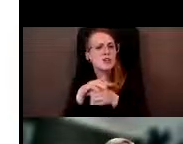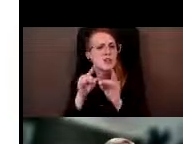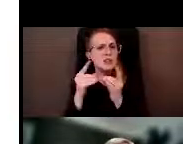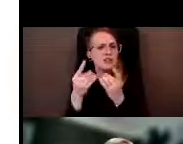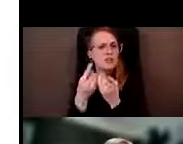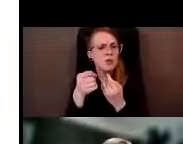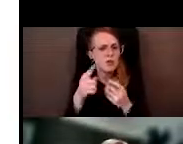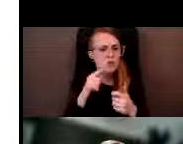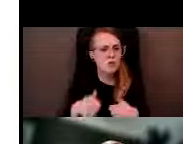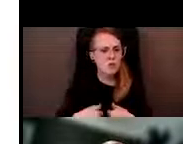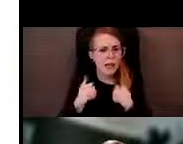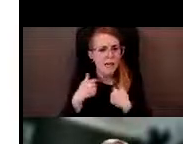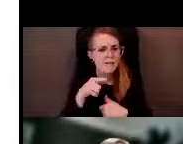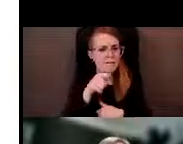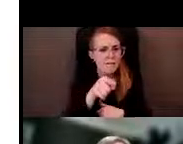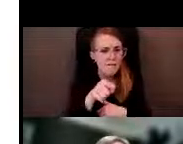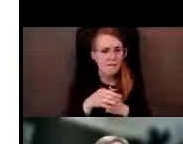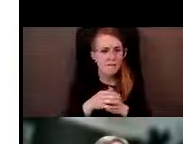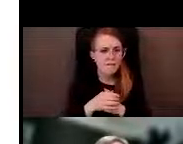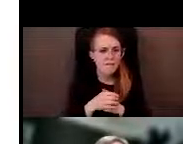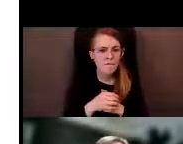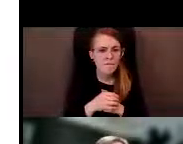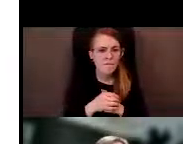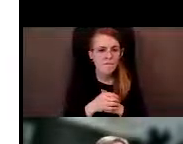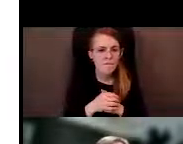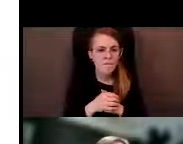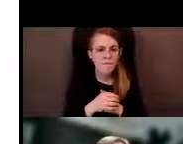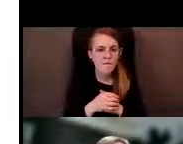Renteria, excuse me.